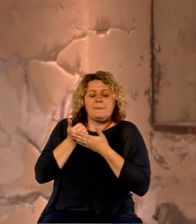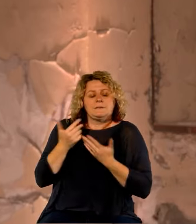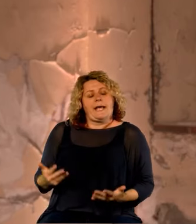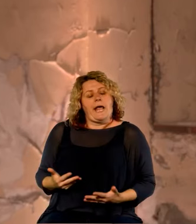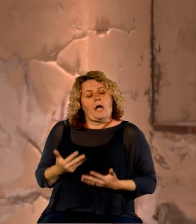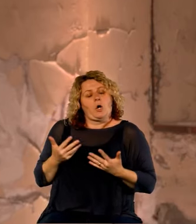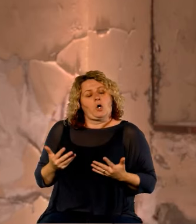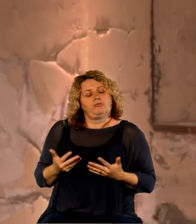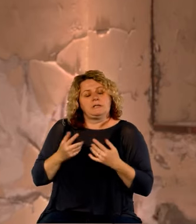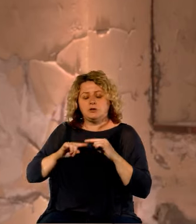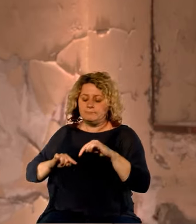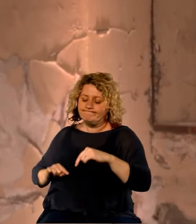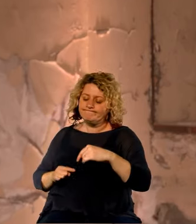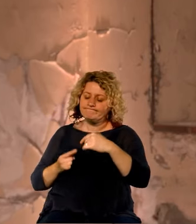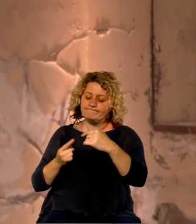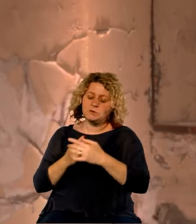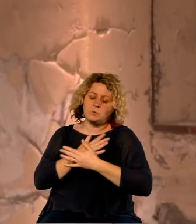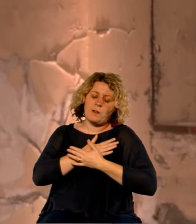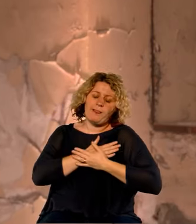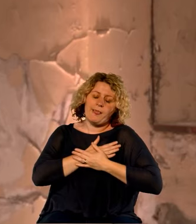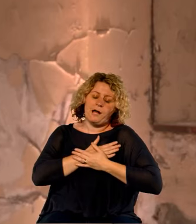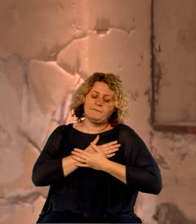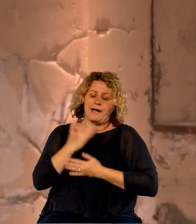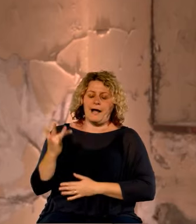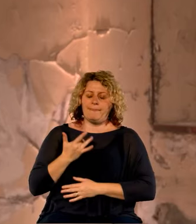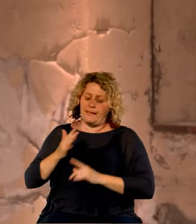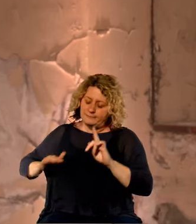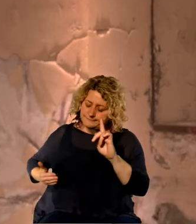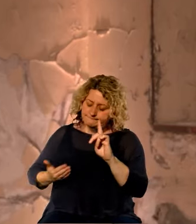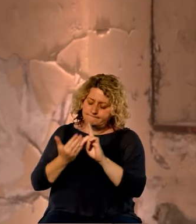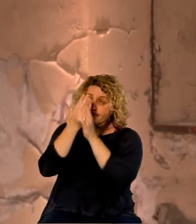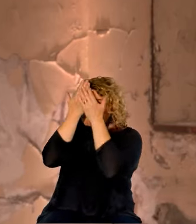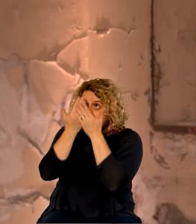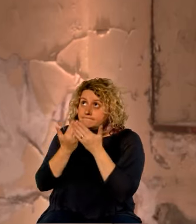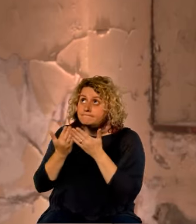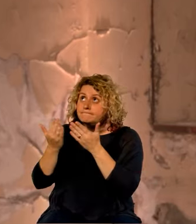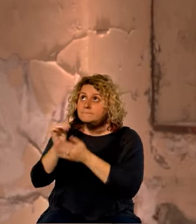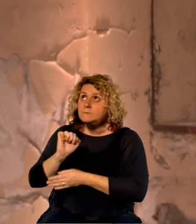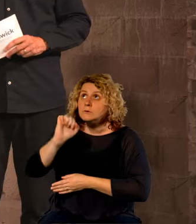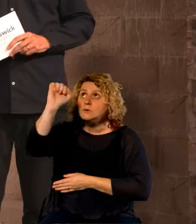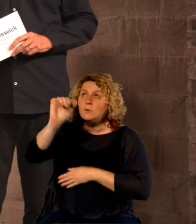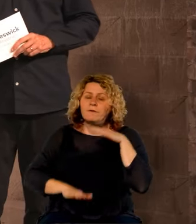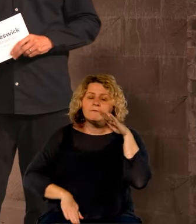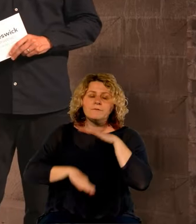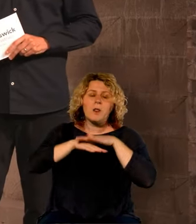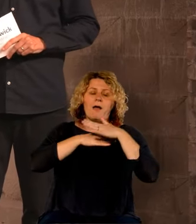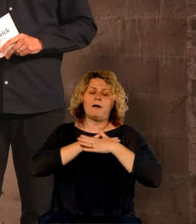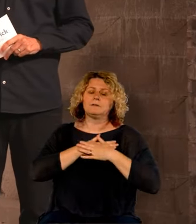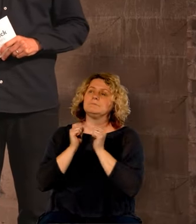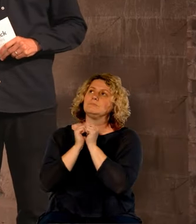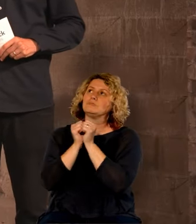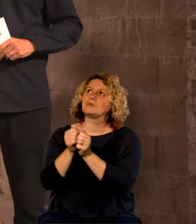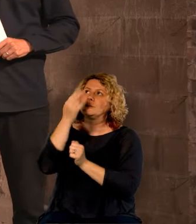to love and live for you more wholeheartedly. In your precious name, amen. Amen.